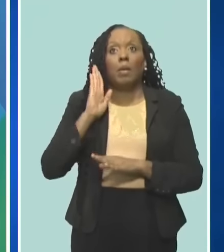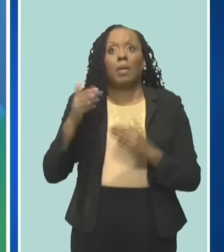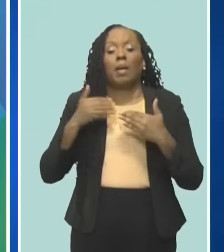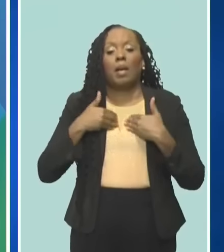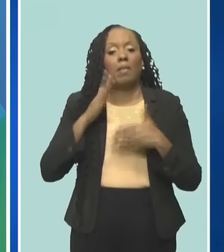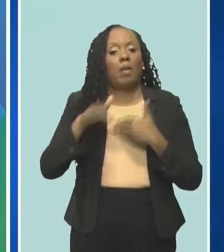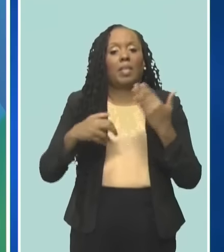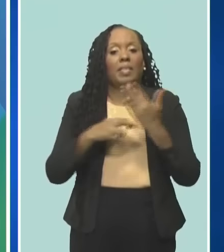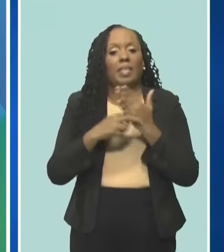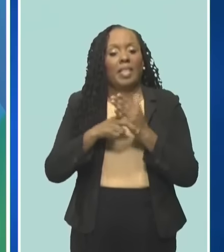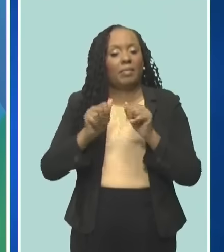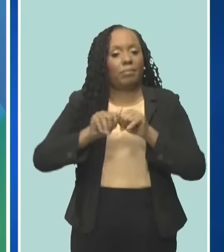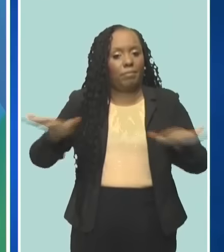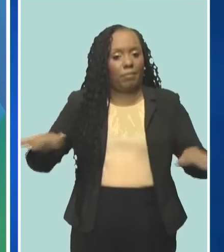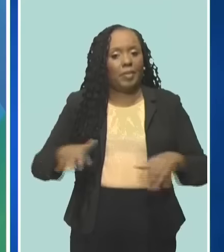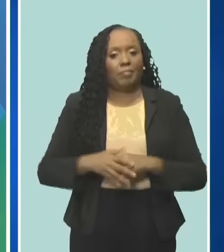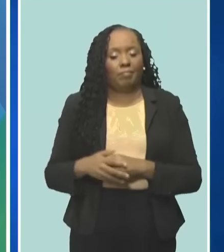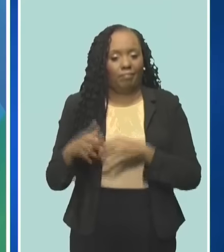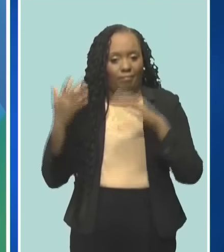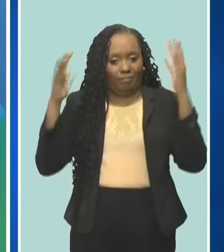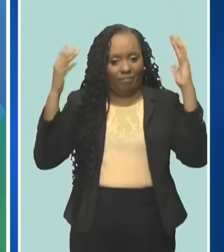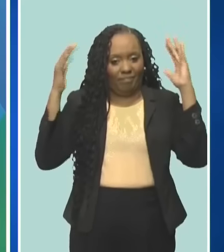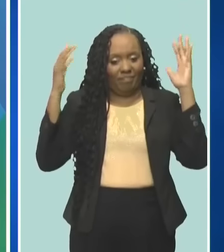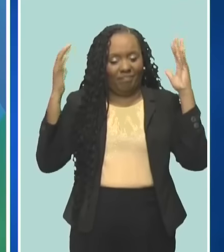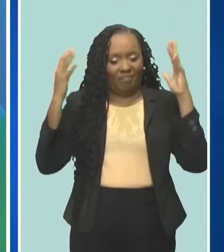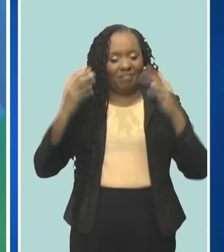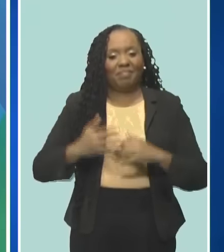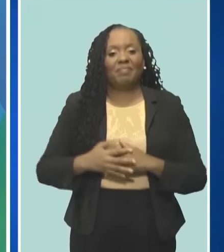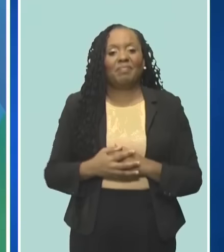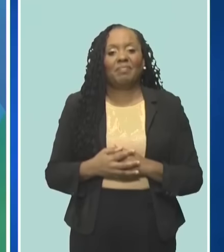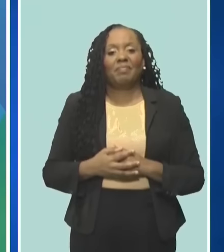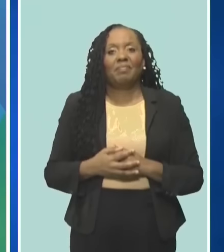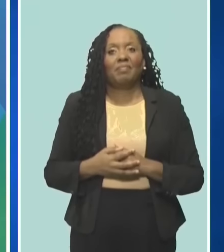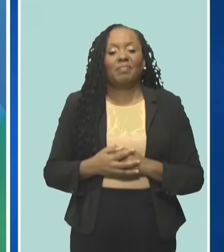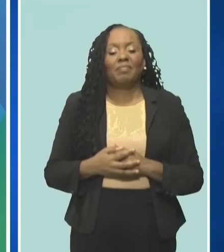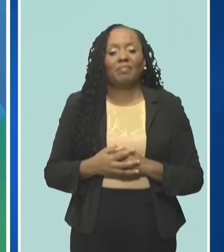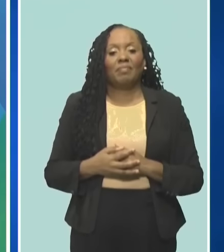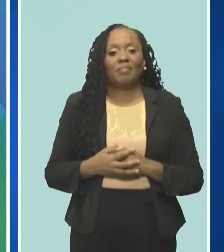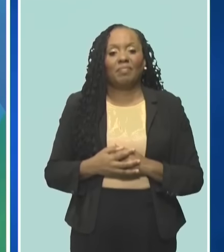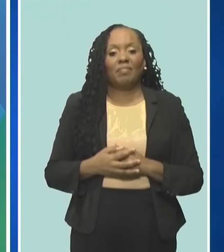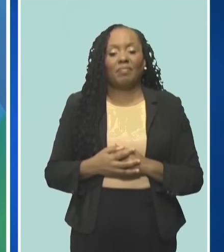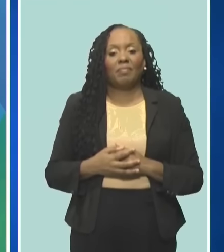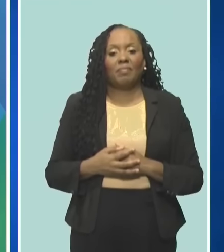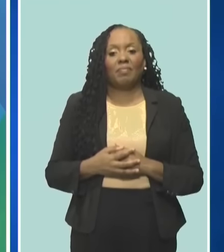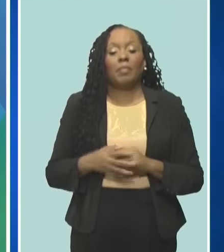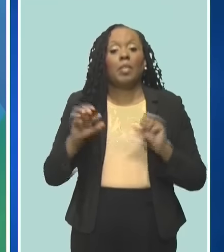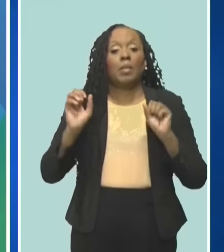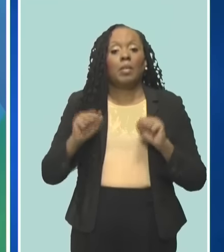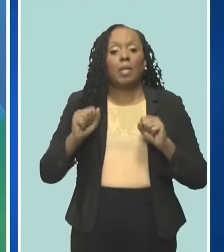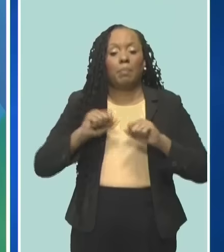out. Okay? Tickets will be out. So you could actually go